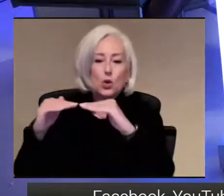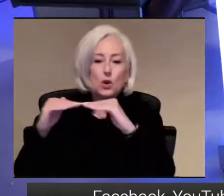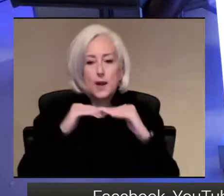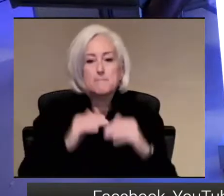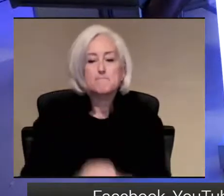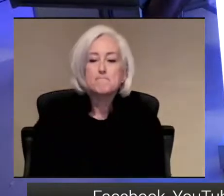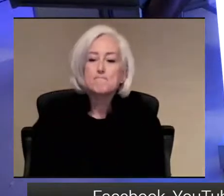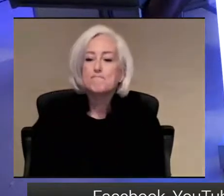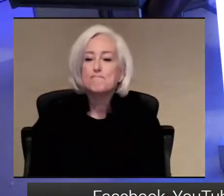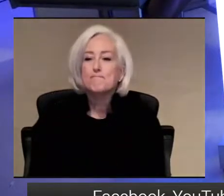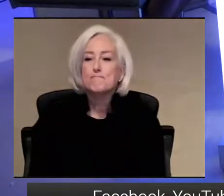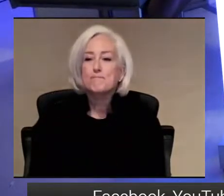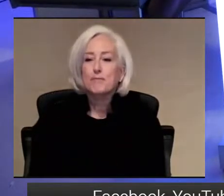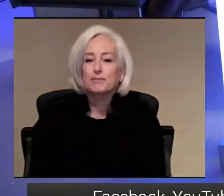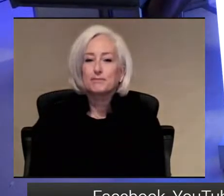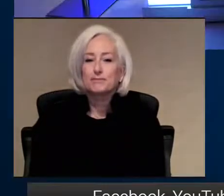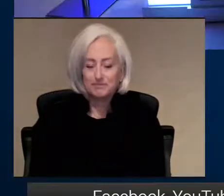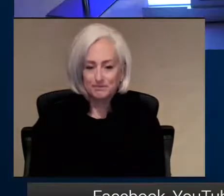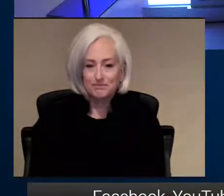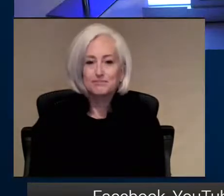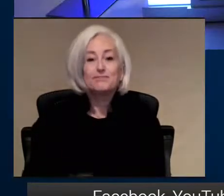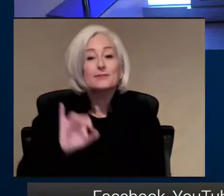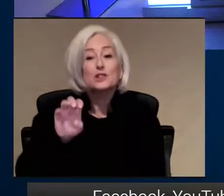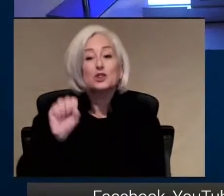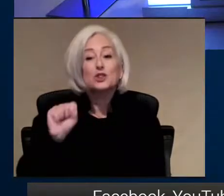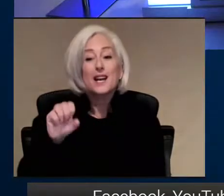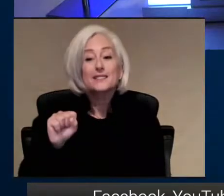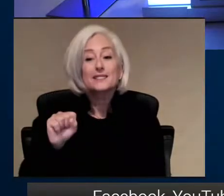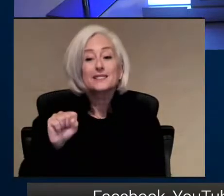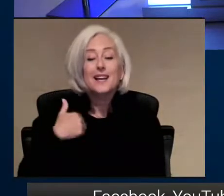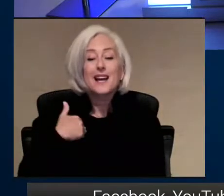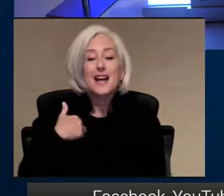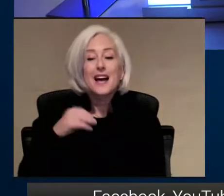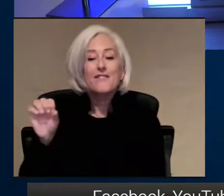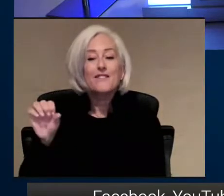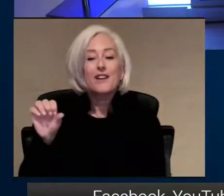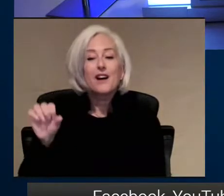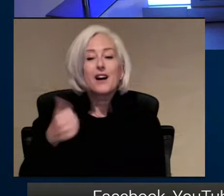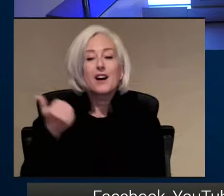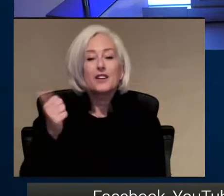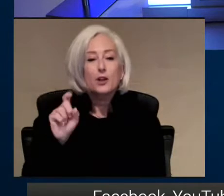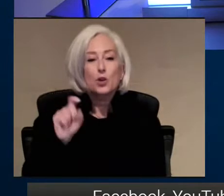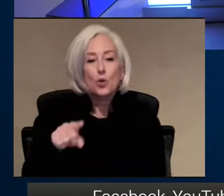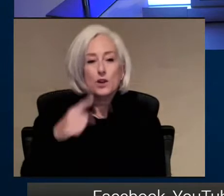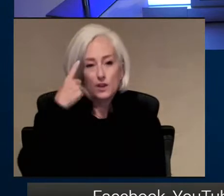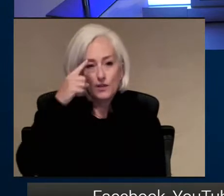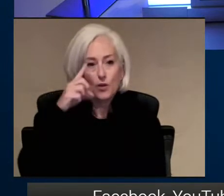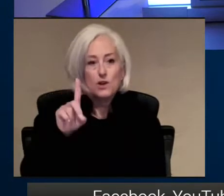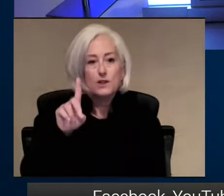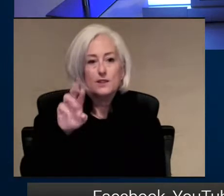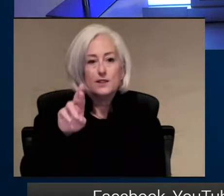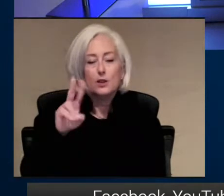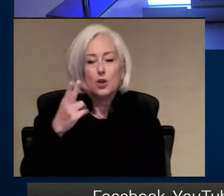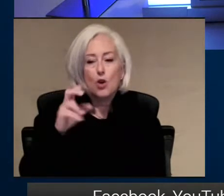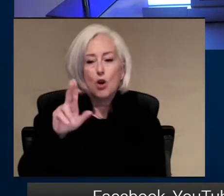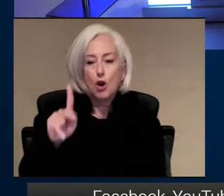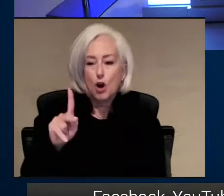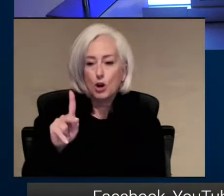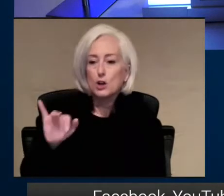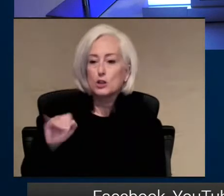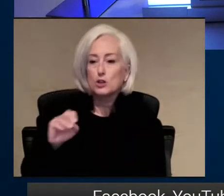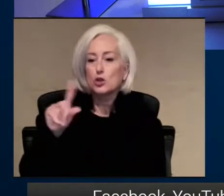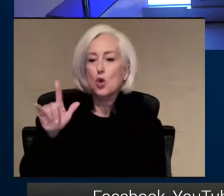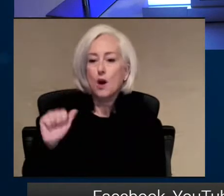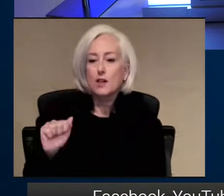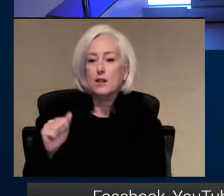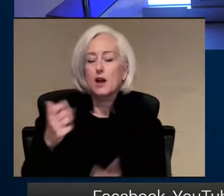safely? All right, Jess. And I do have a COVID question for Dr. Hawkinson. Joella wants to know, can you speak to the reasons why people jumped on board